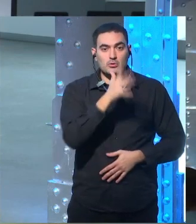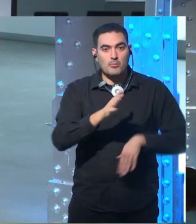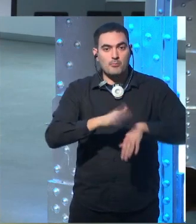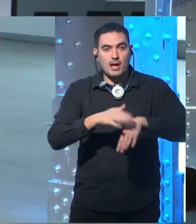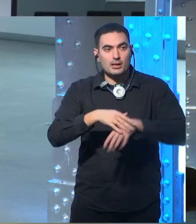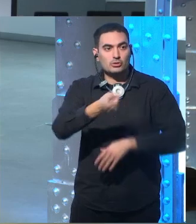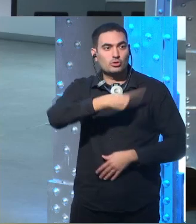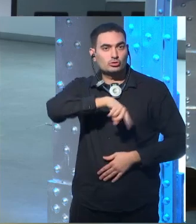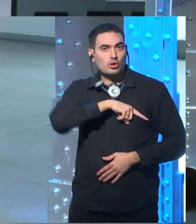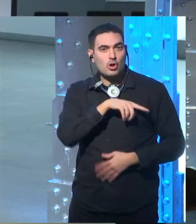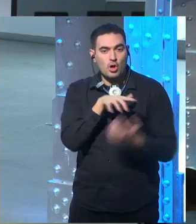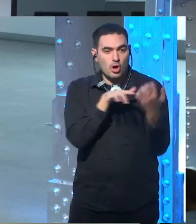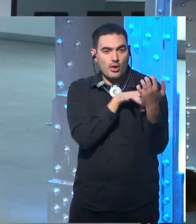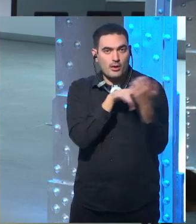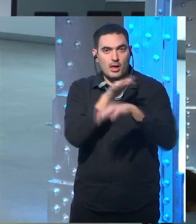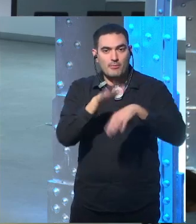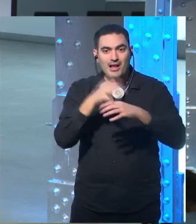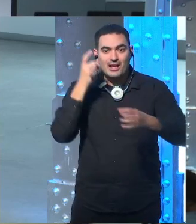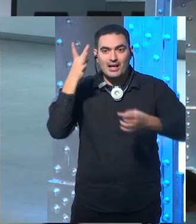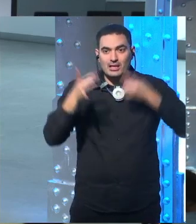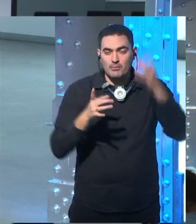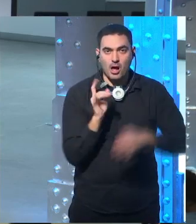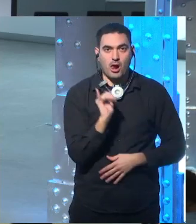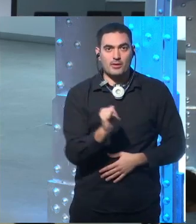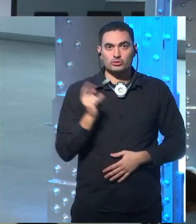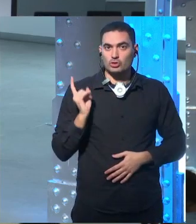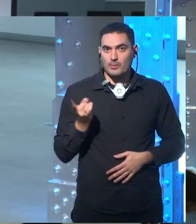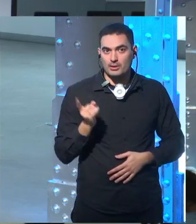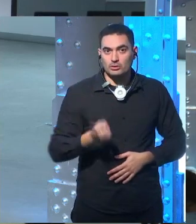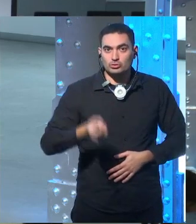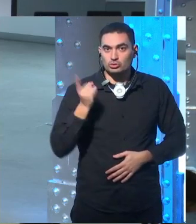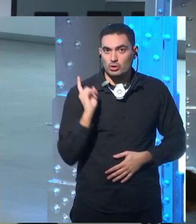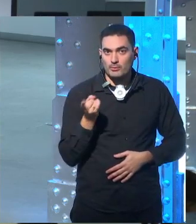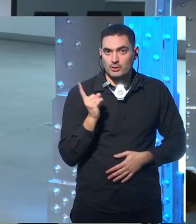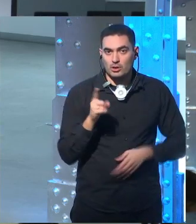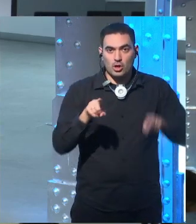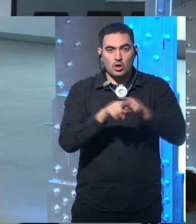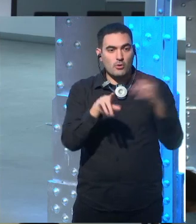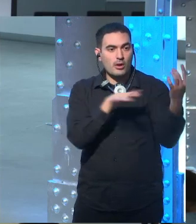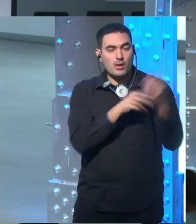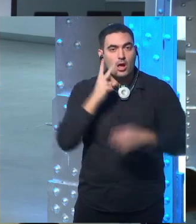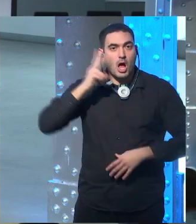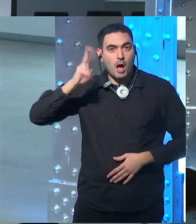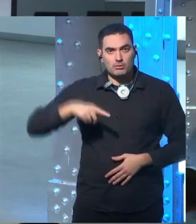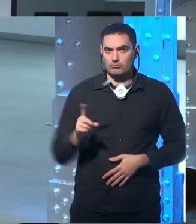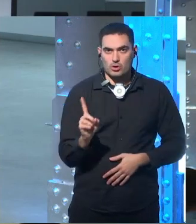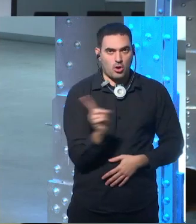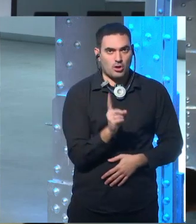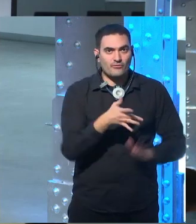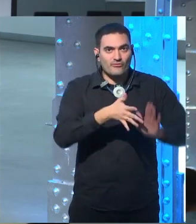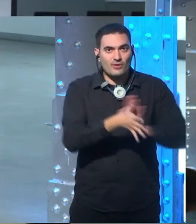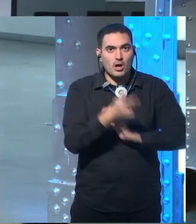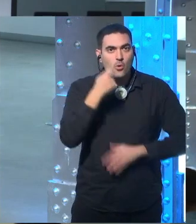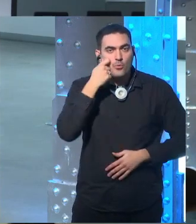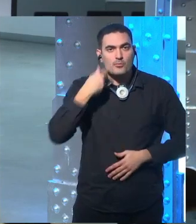to be better computers, but also increasingly human. And I think that is a comparative advantage that